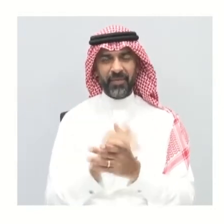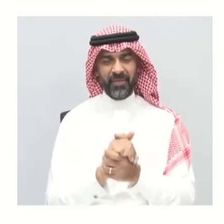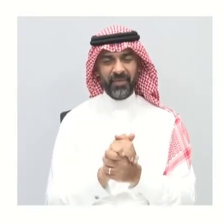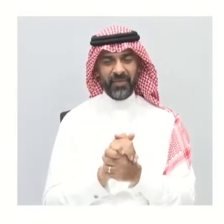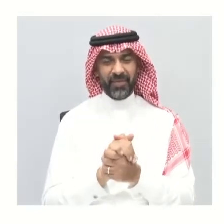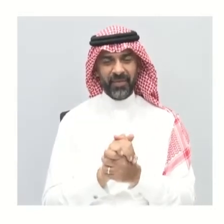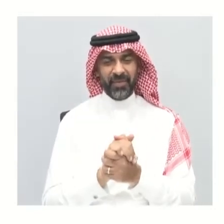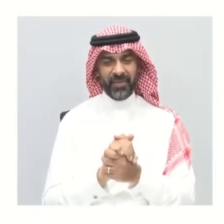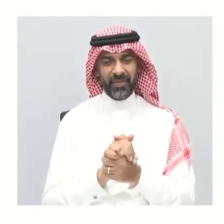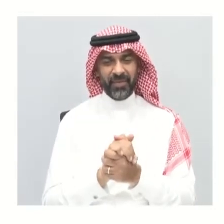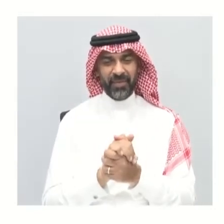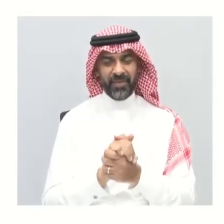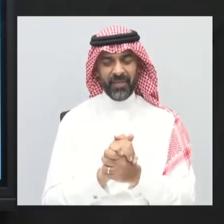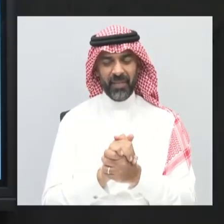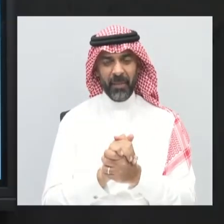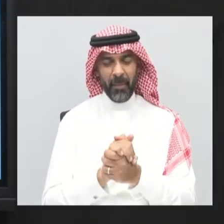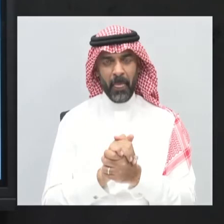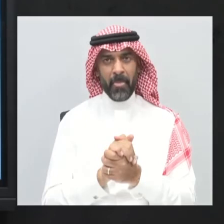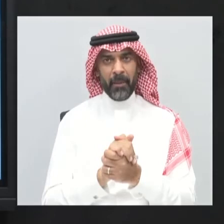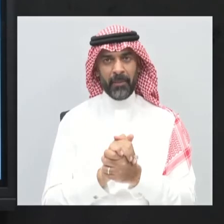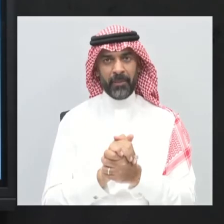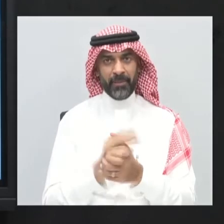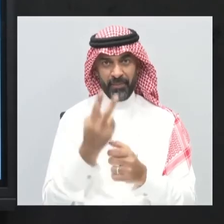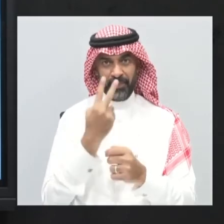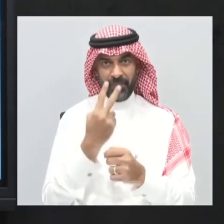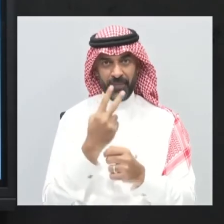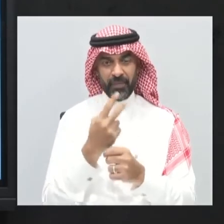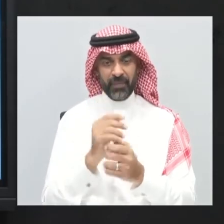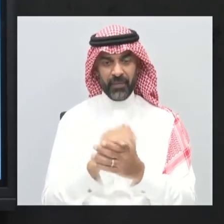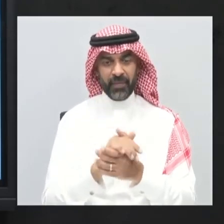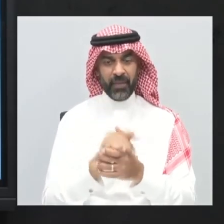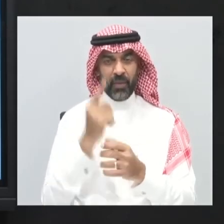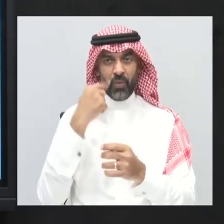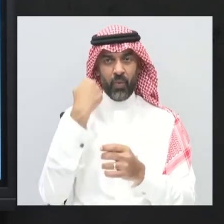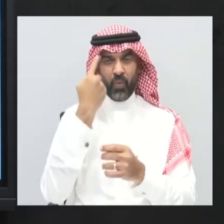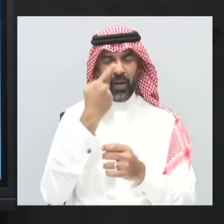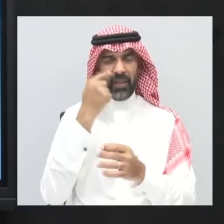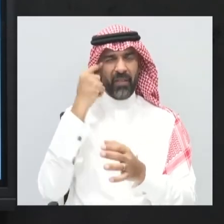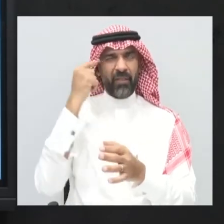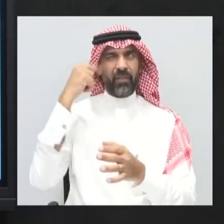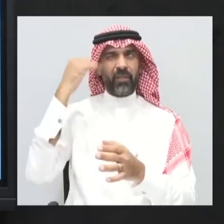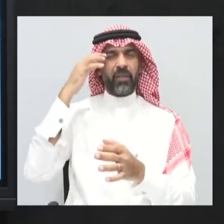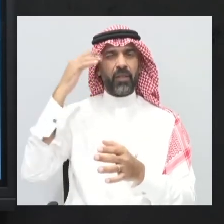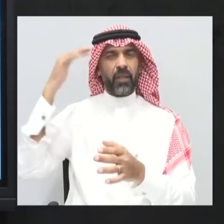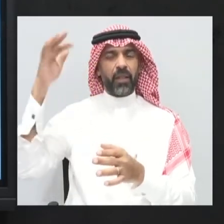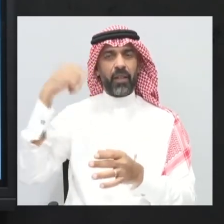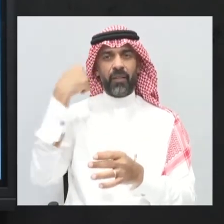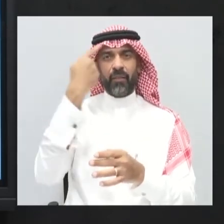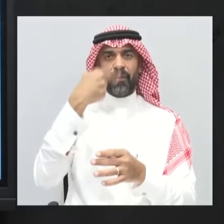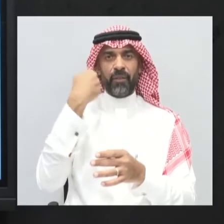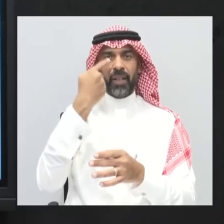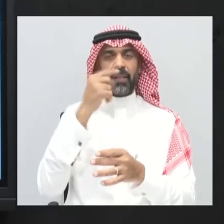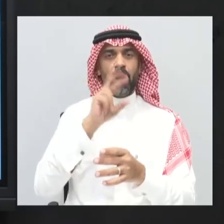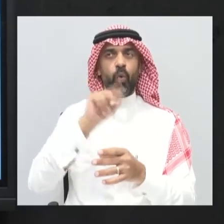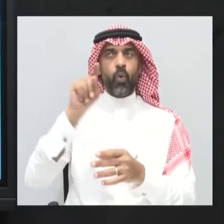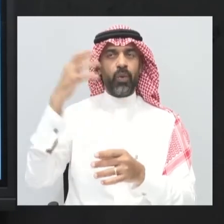Before we begin, look at me. Look at me. Now, your face, imagine your face as the sun.